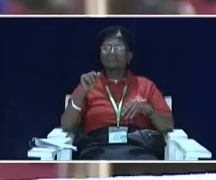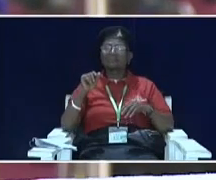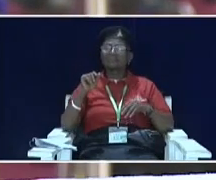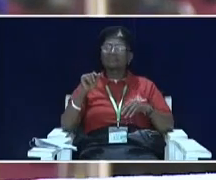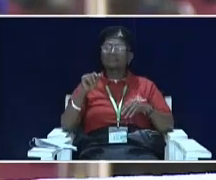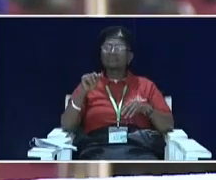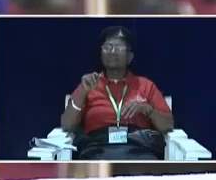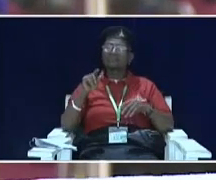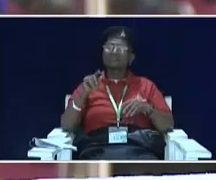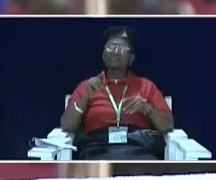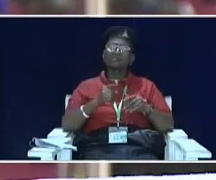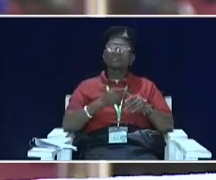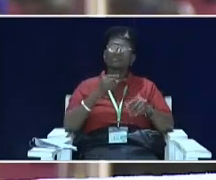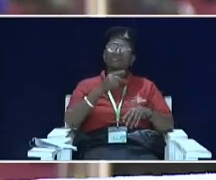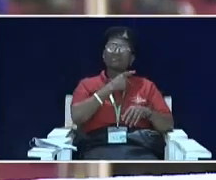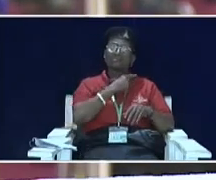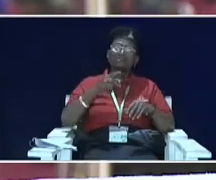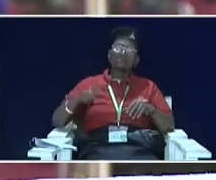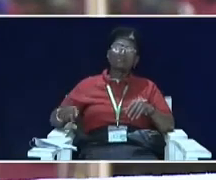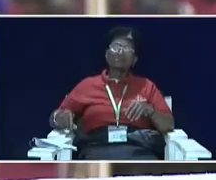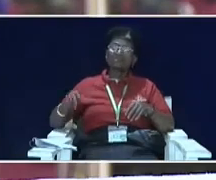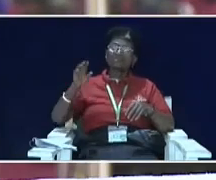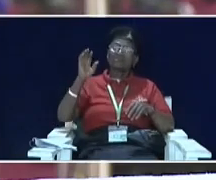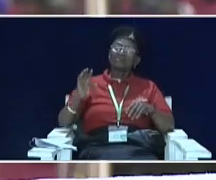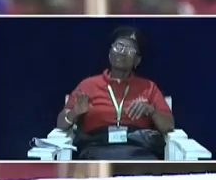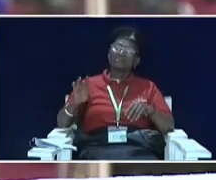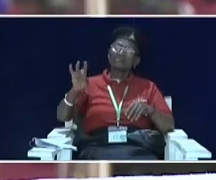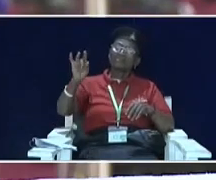21. 1 Kings chapter 18,